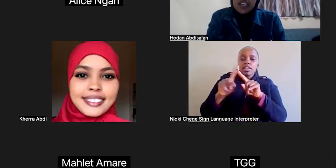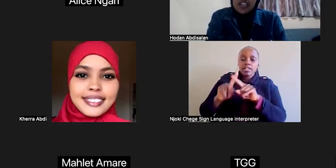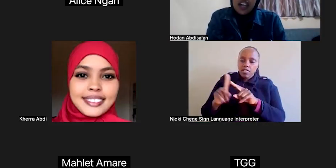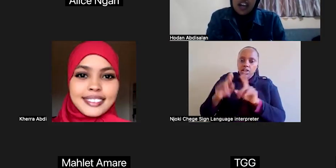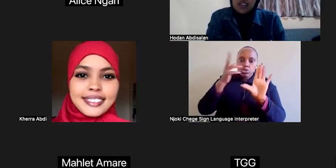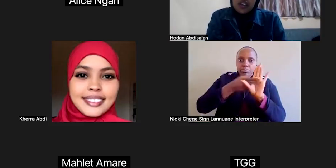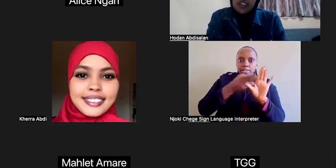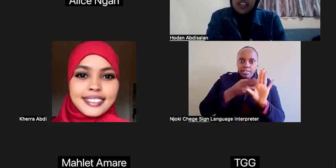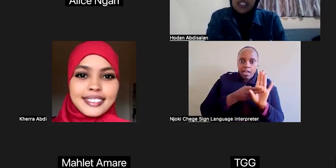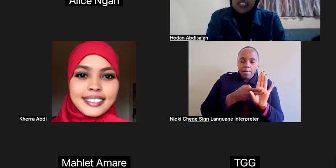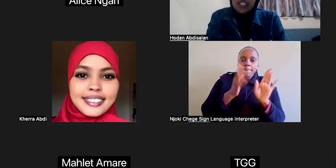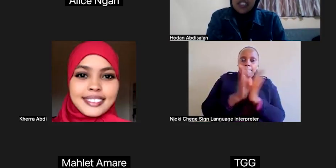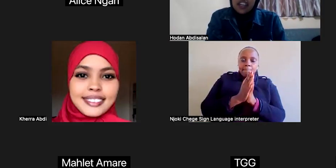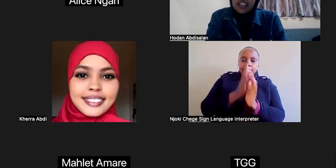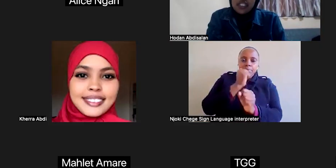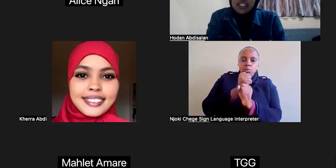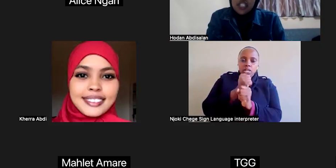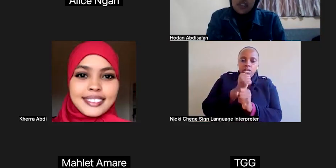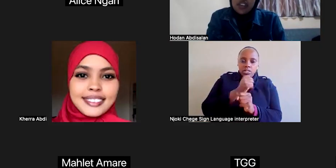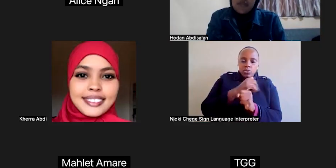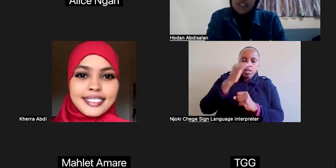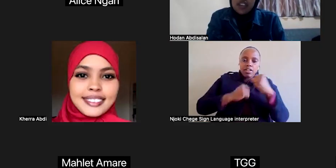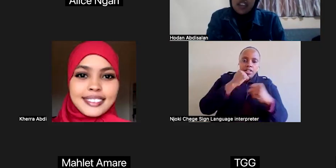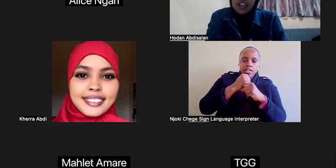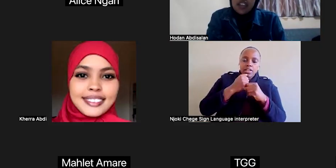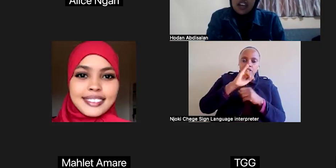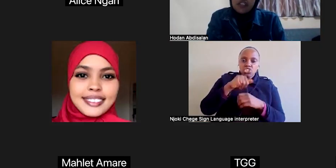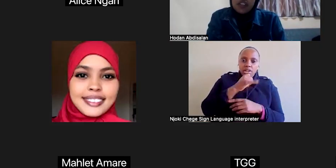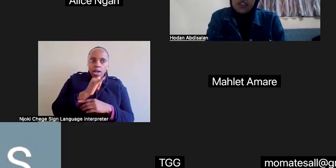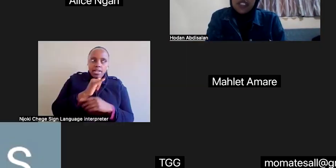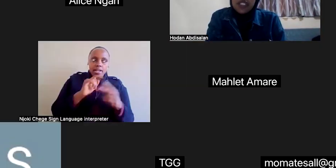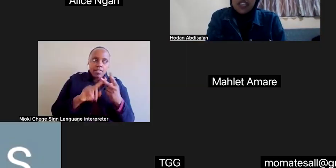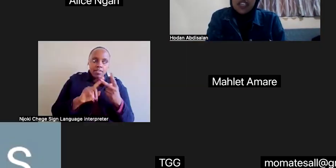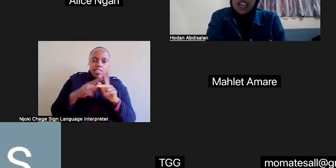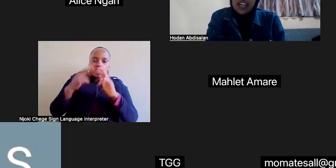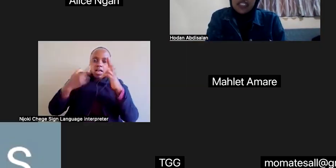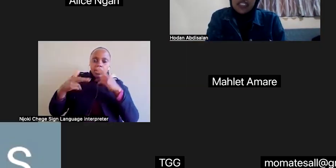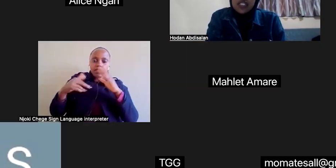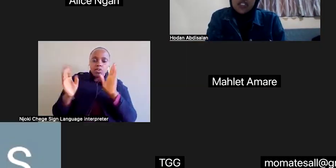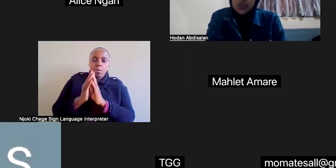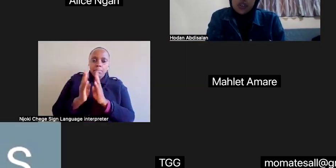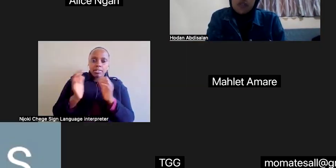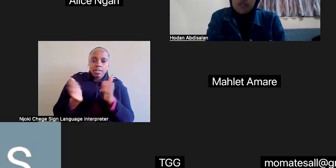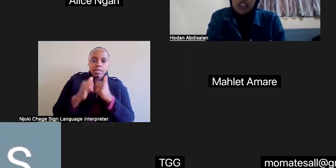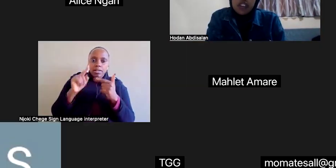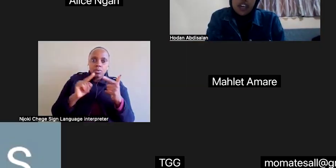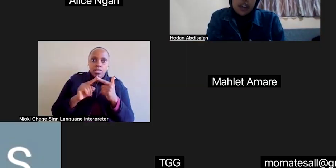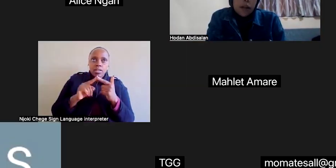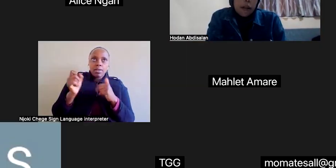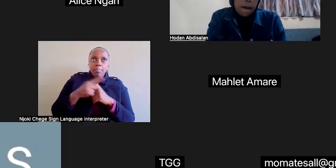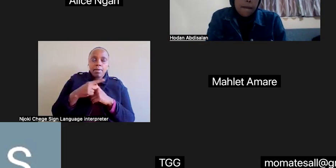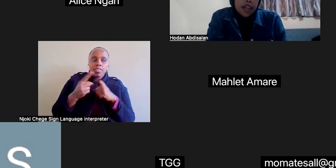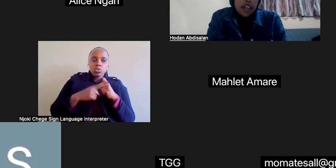participate, and we conduct it yearly in January, and a review meeting held in June for every